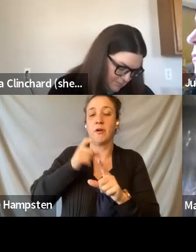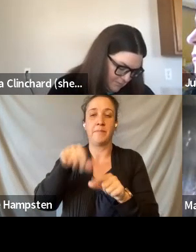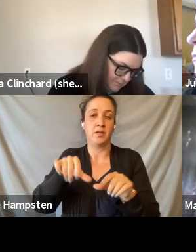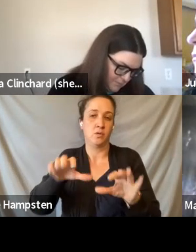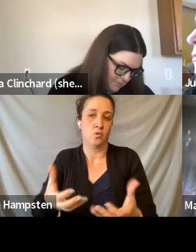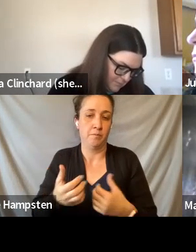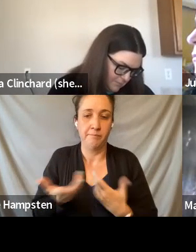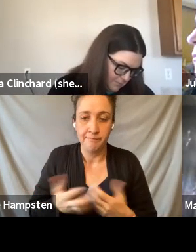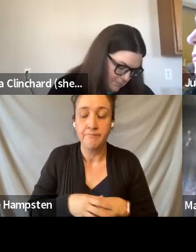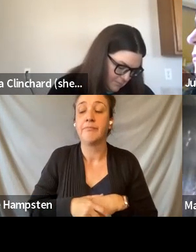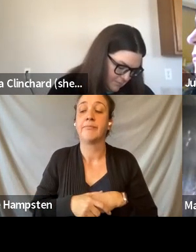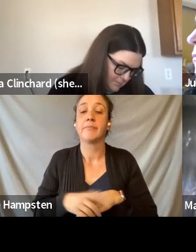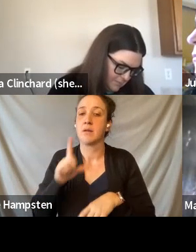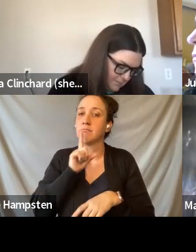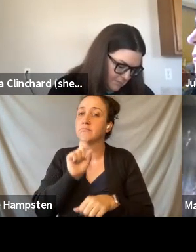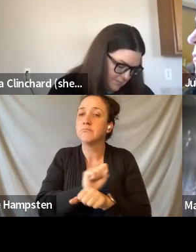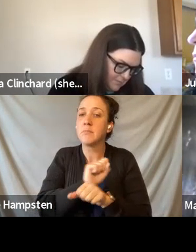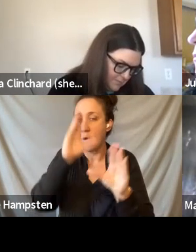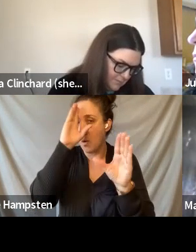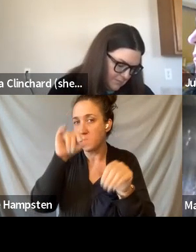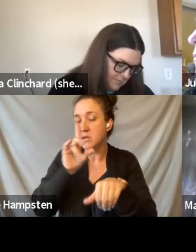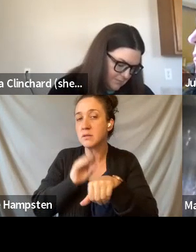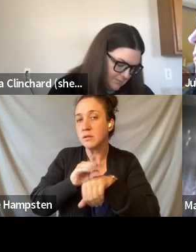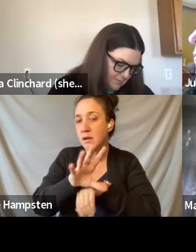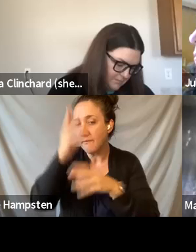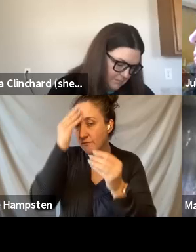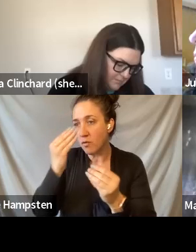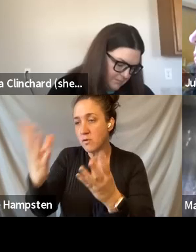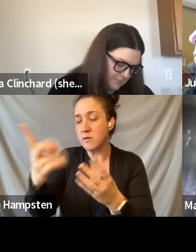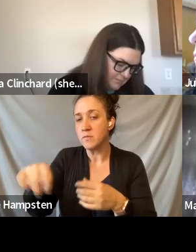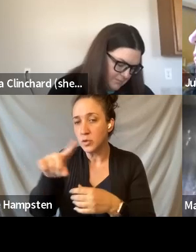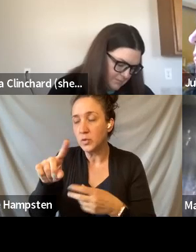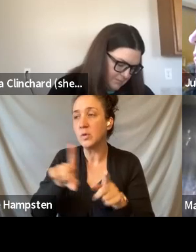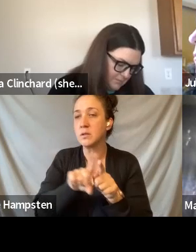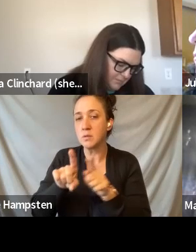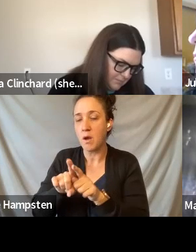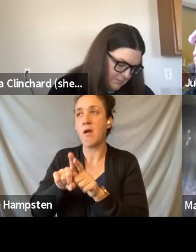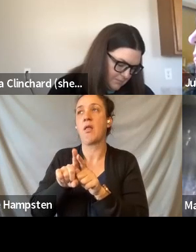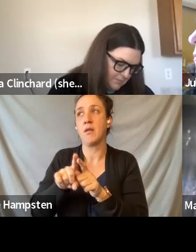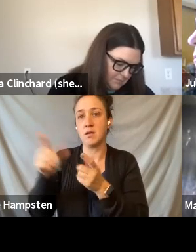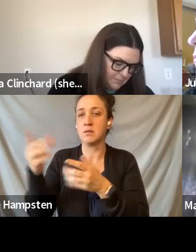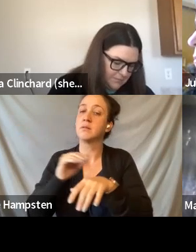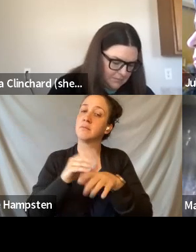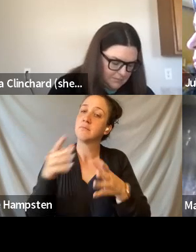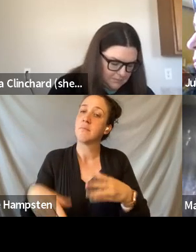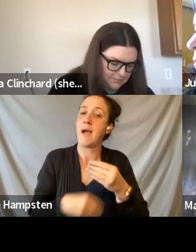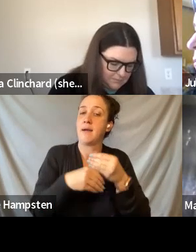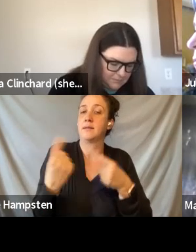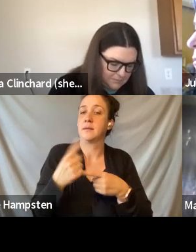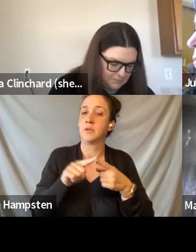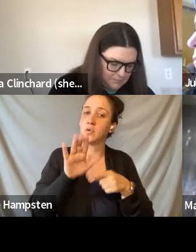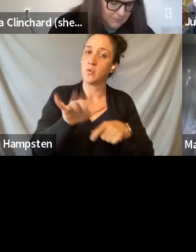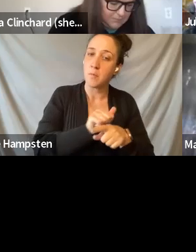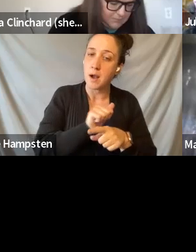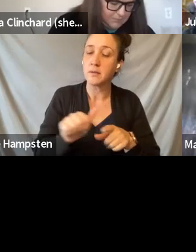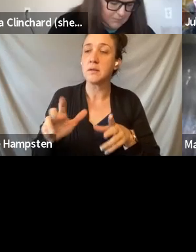that this informed you as well as brought something to your practice and agency